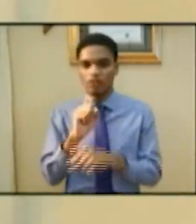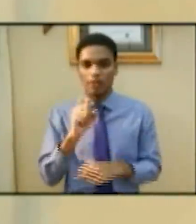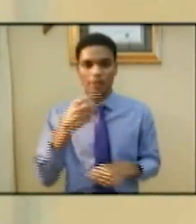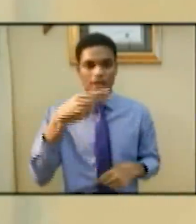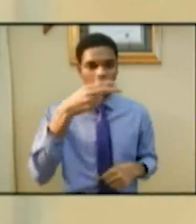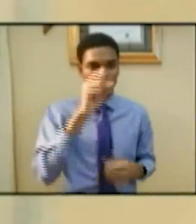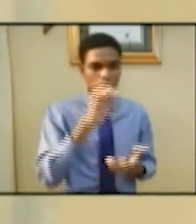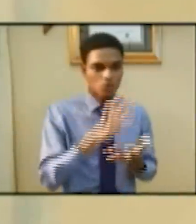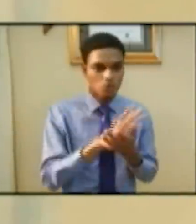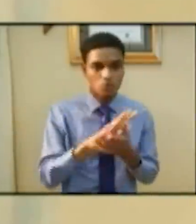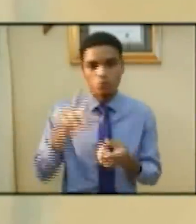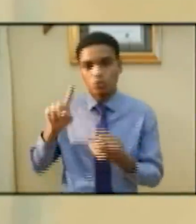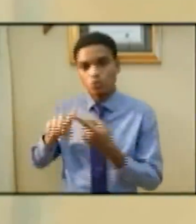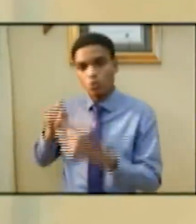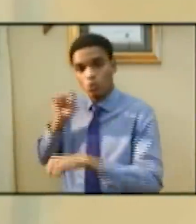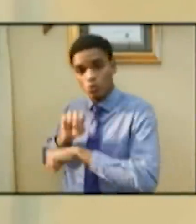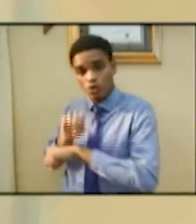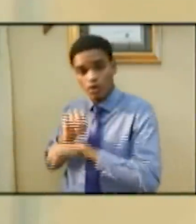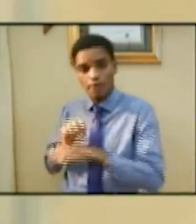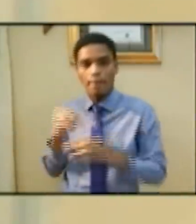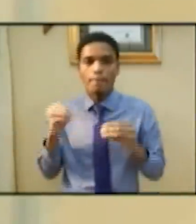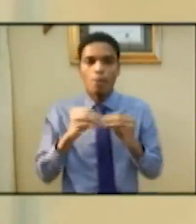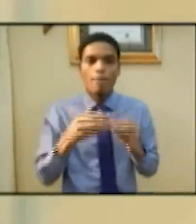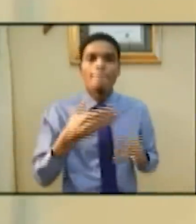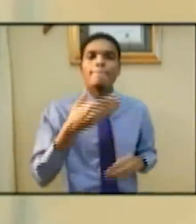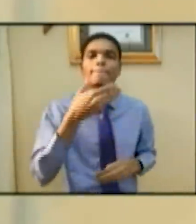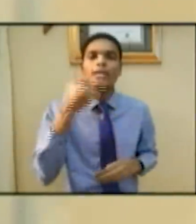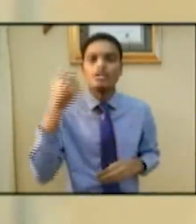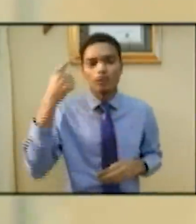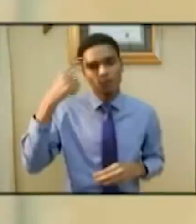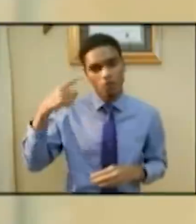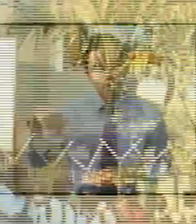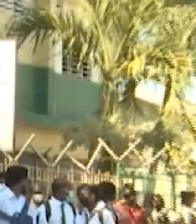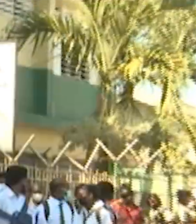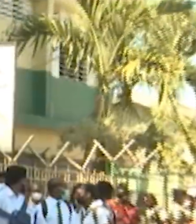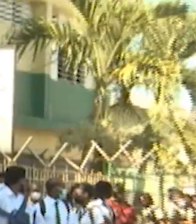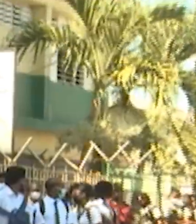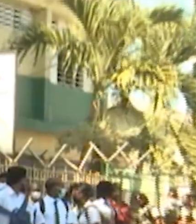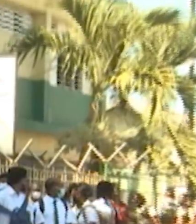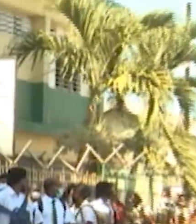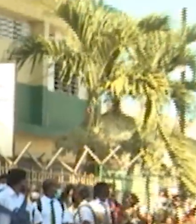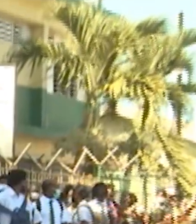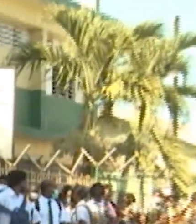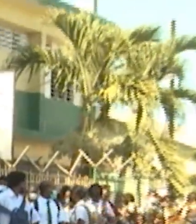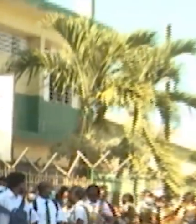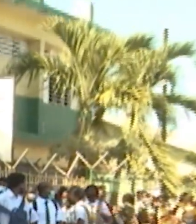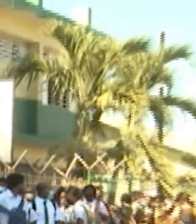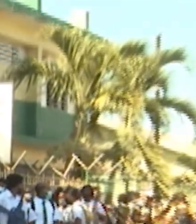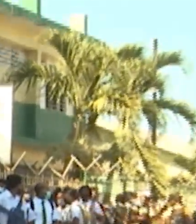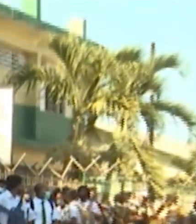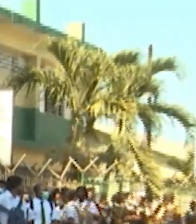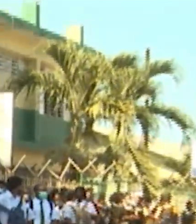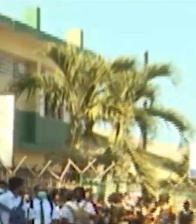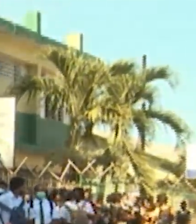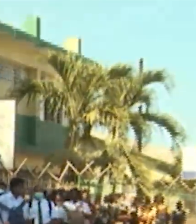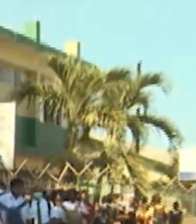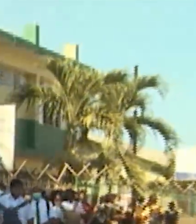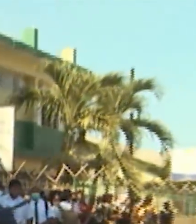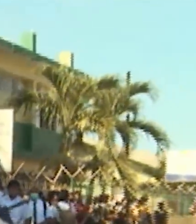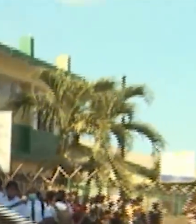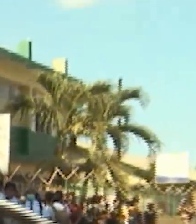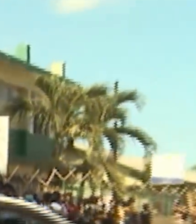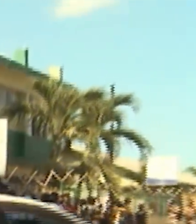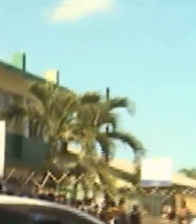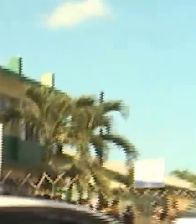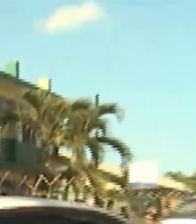into the workforce, it creates a better platform for that movement. When completed, students will be able to